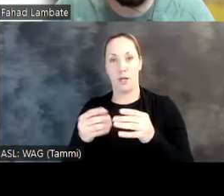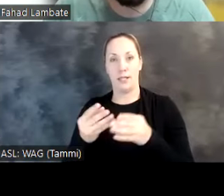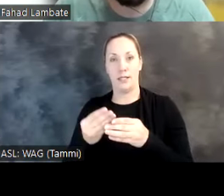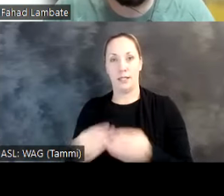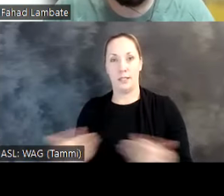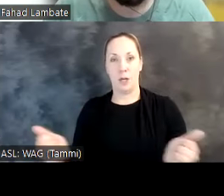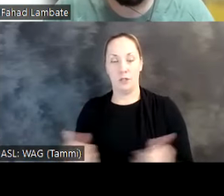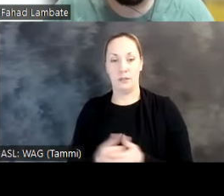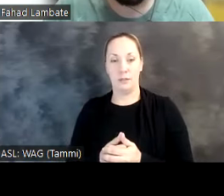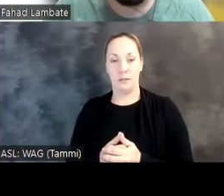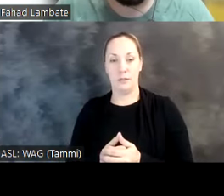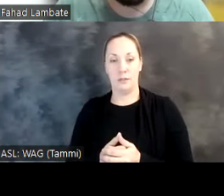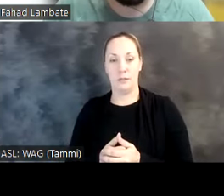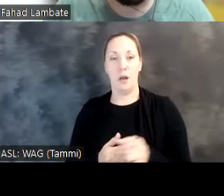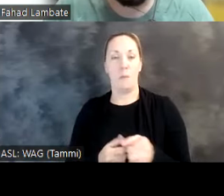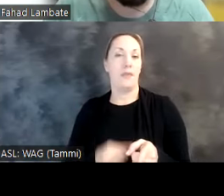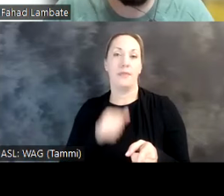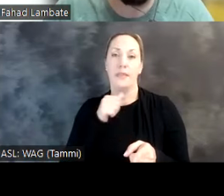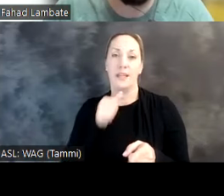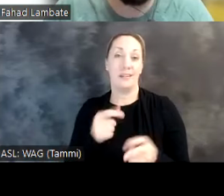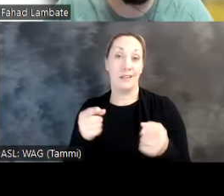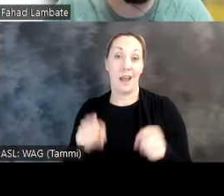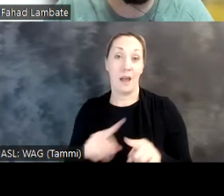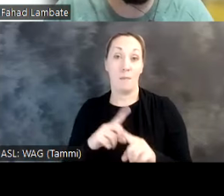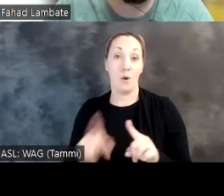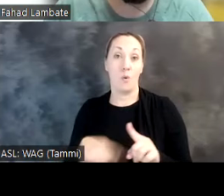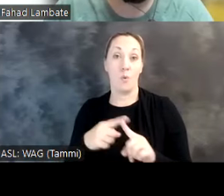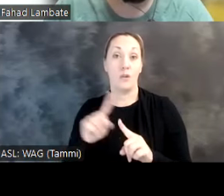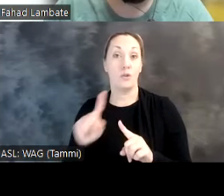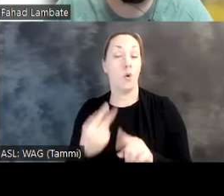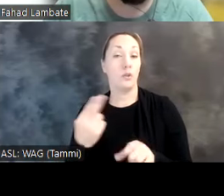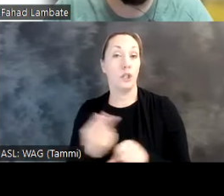Okay, but this is not the case when you're only using